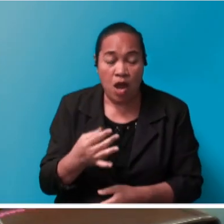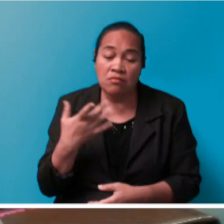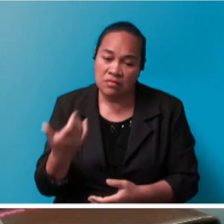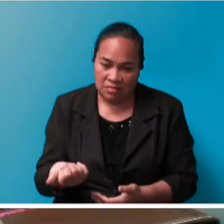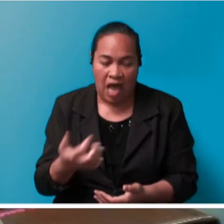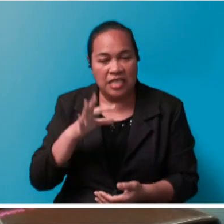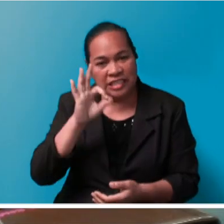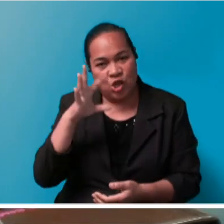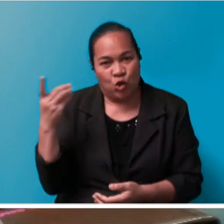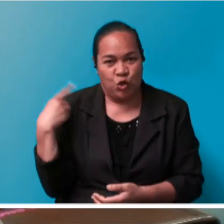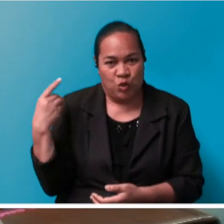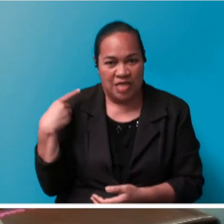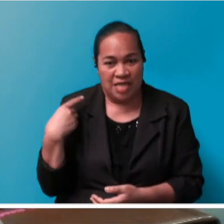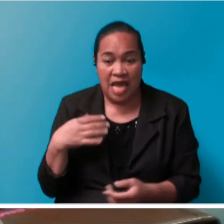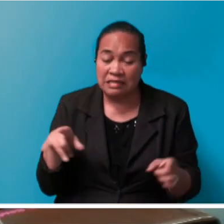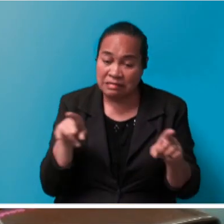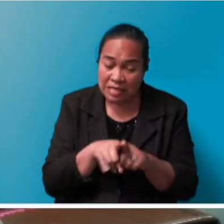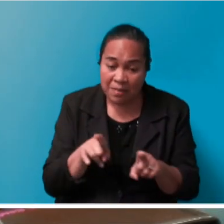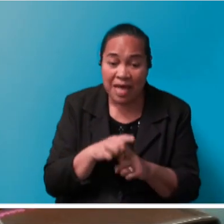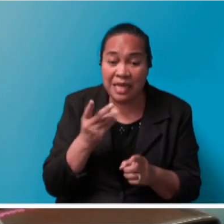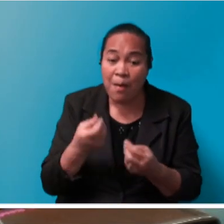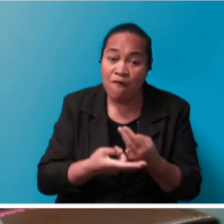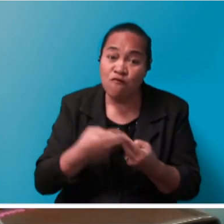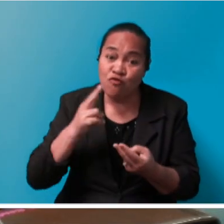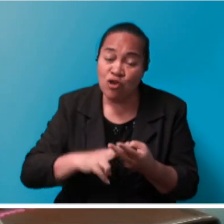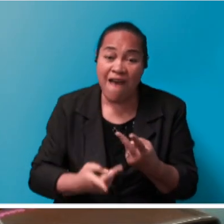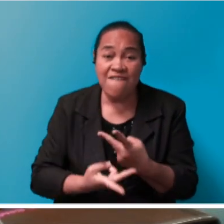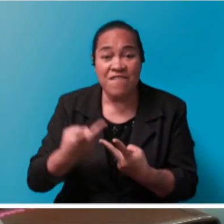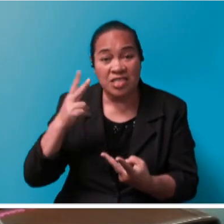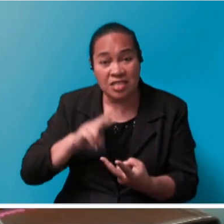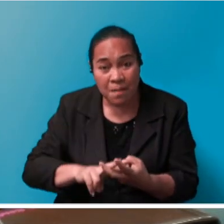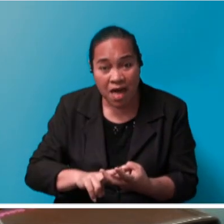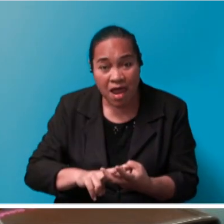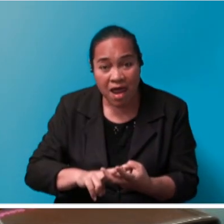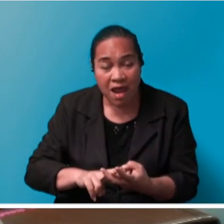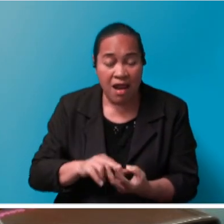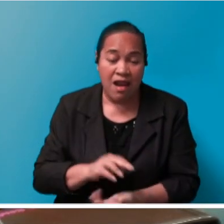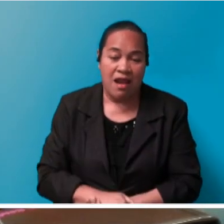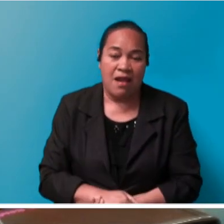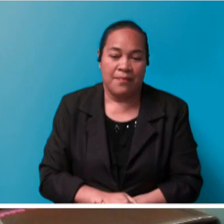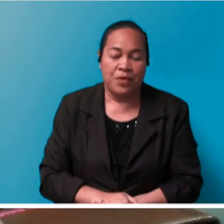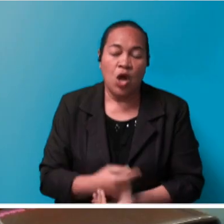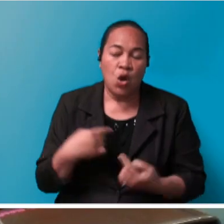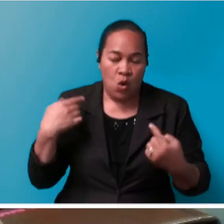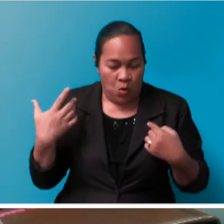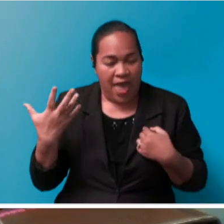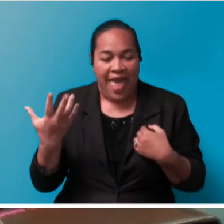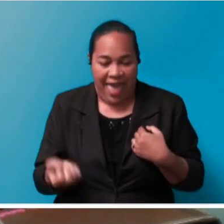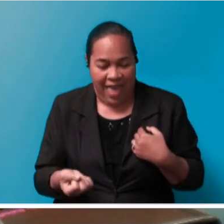zero duty, including some of the fruits and vegetables. So, Mr. Speaker, we have put